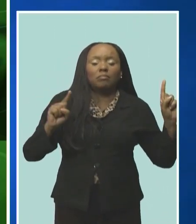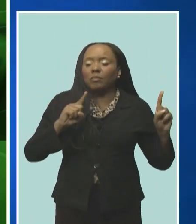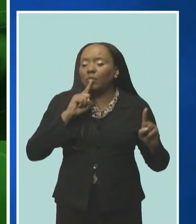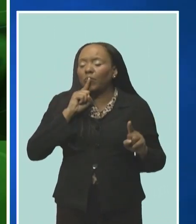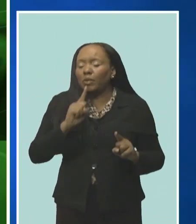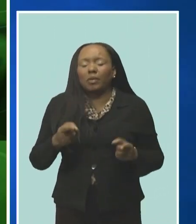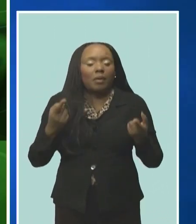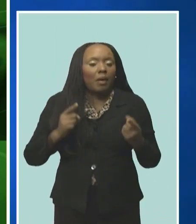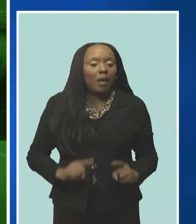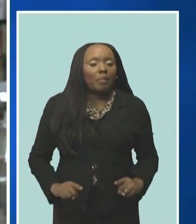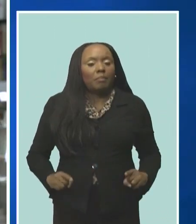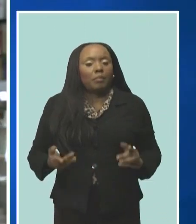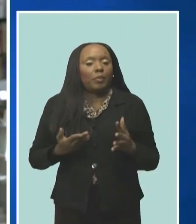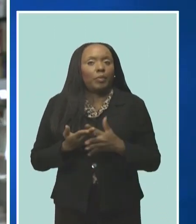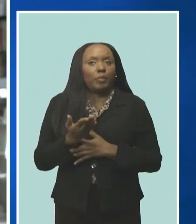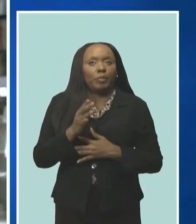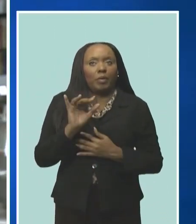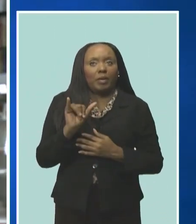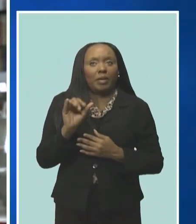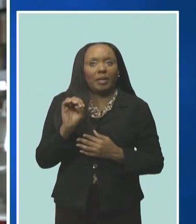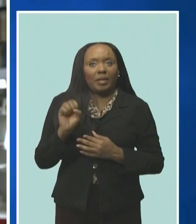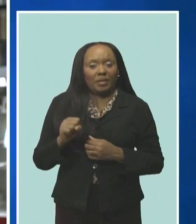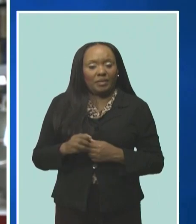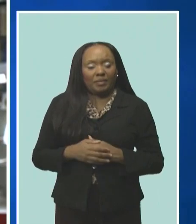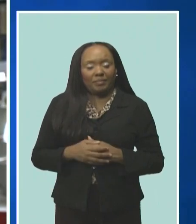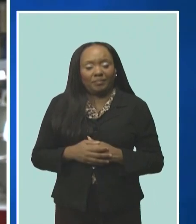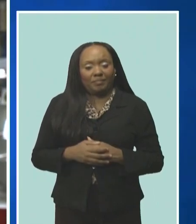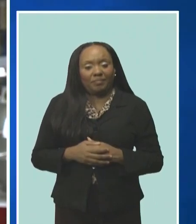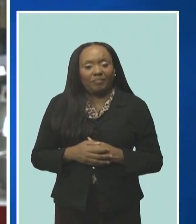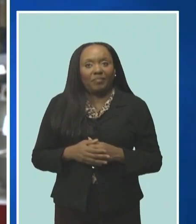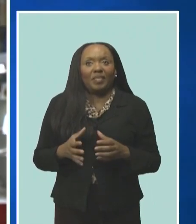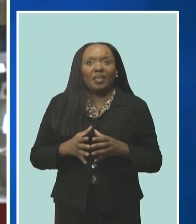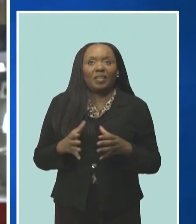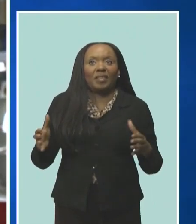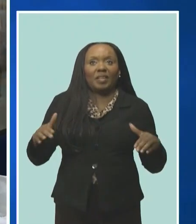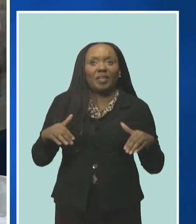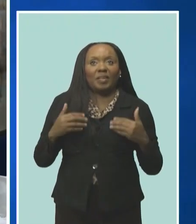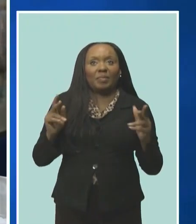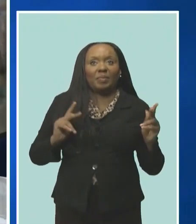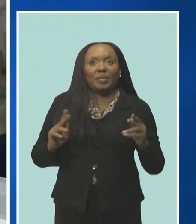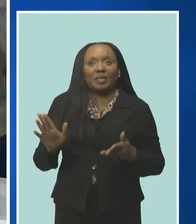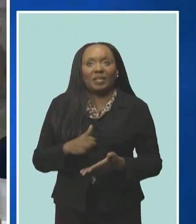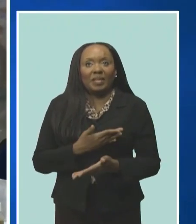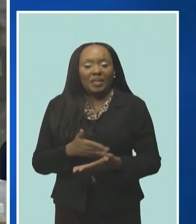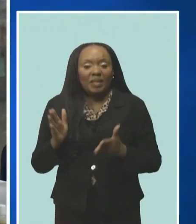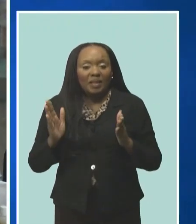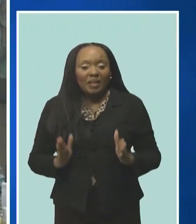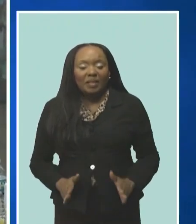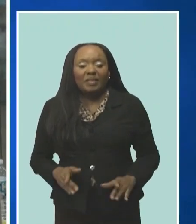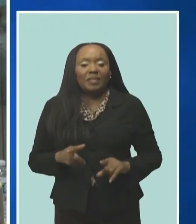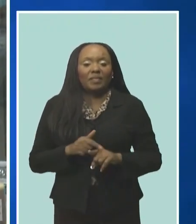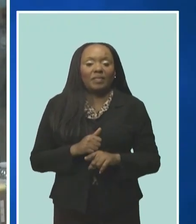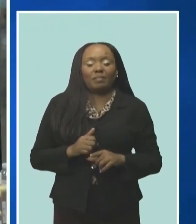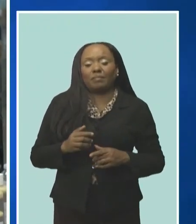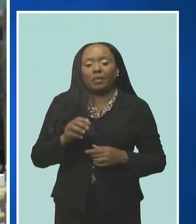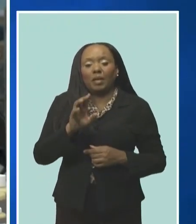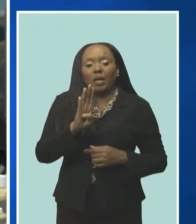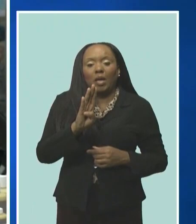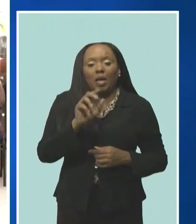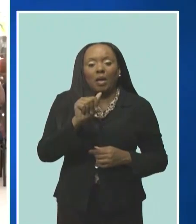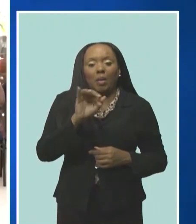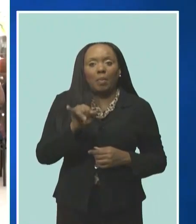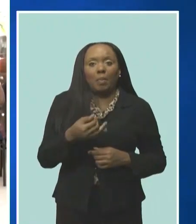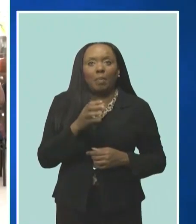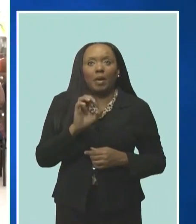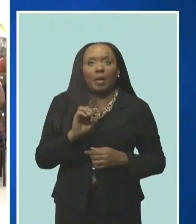youth entrepreneurship scheme. During the event, a number of young entertainers, including competitors from the ministry's Beige to the World